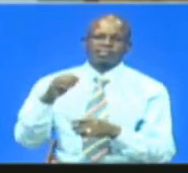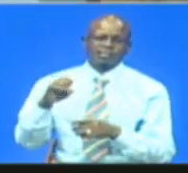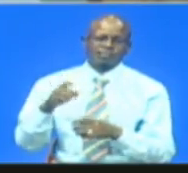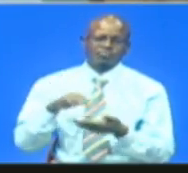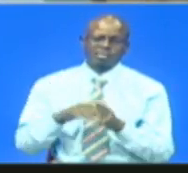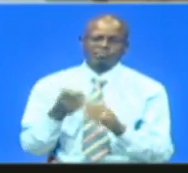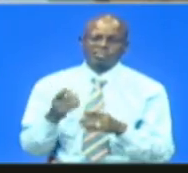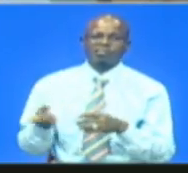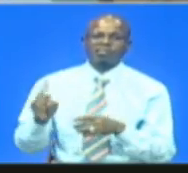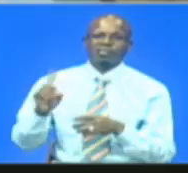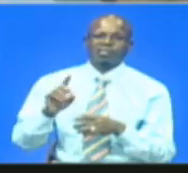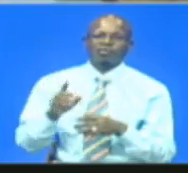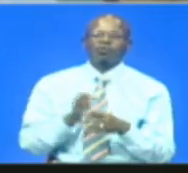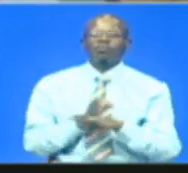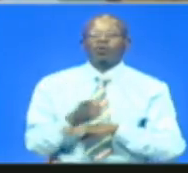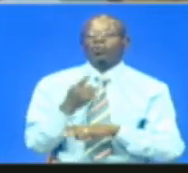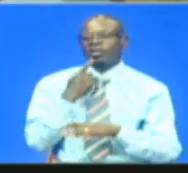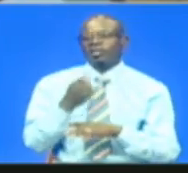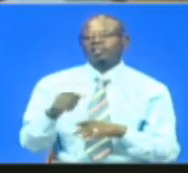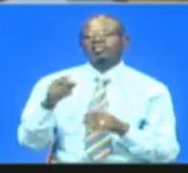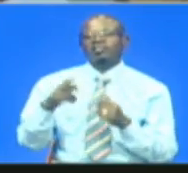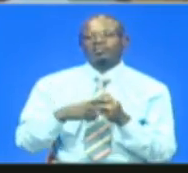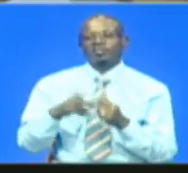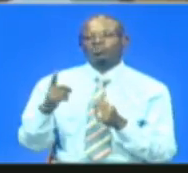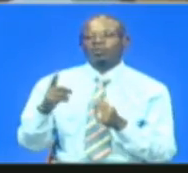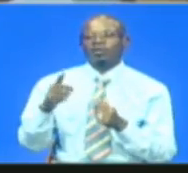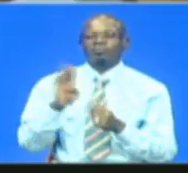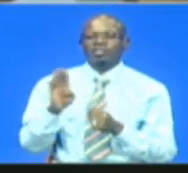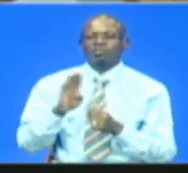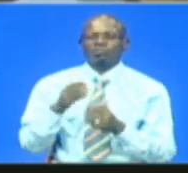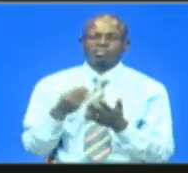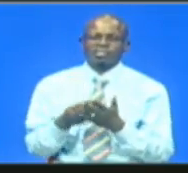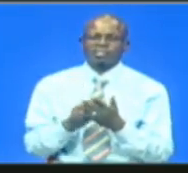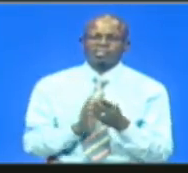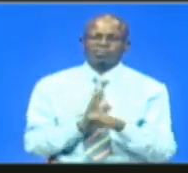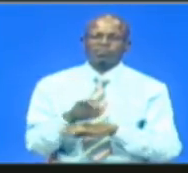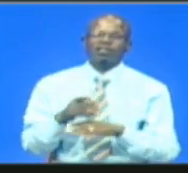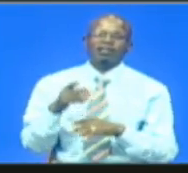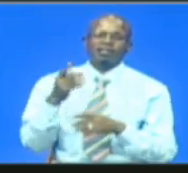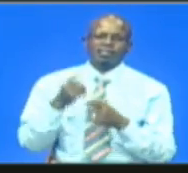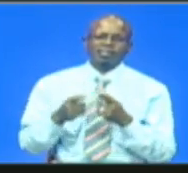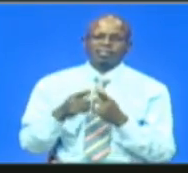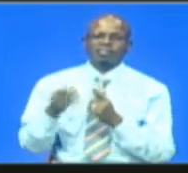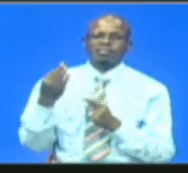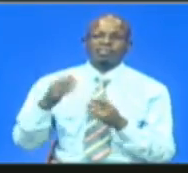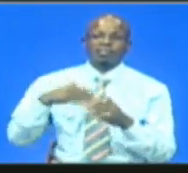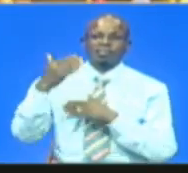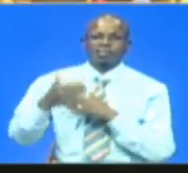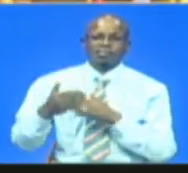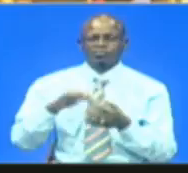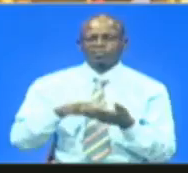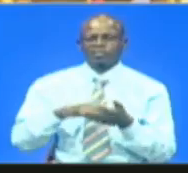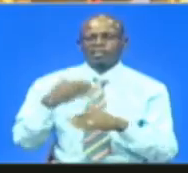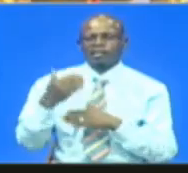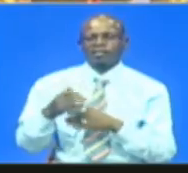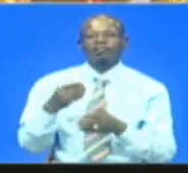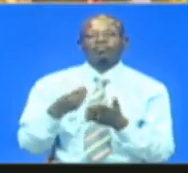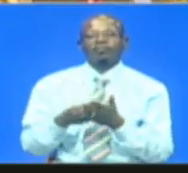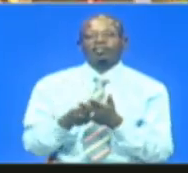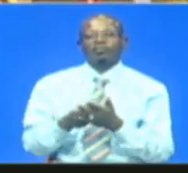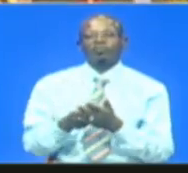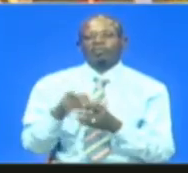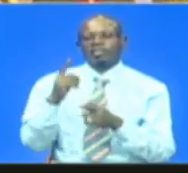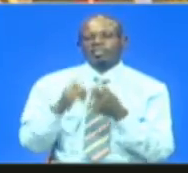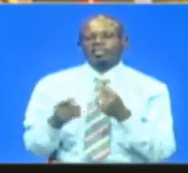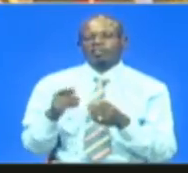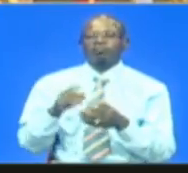as 171 billion shillings over the next 3 years. In the next financial year, which will lapse in